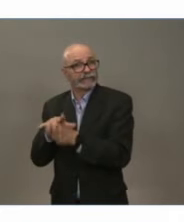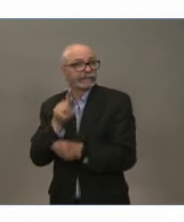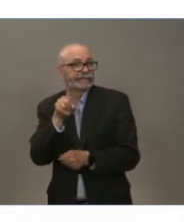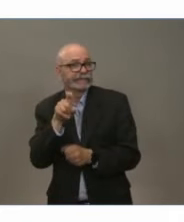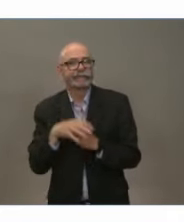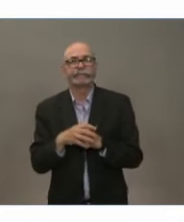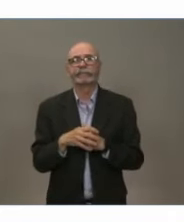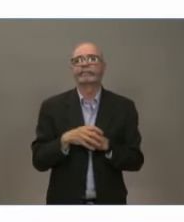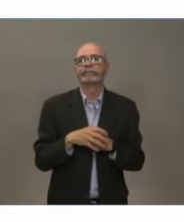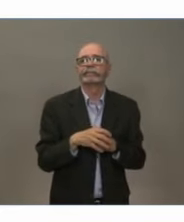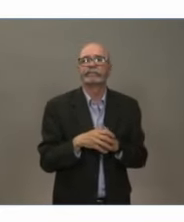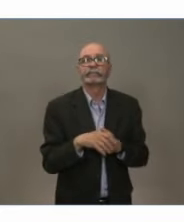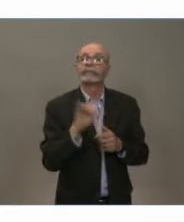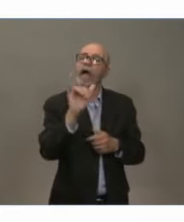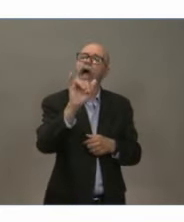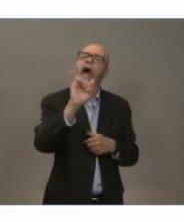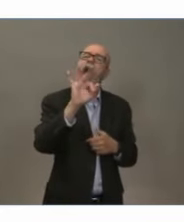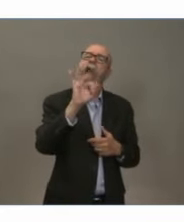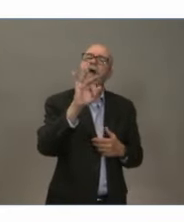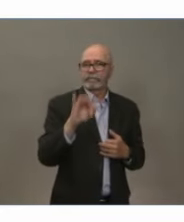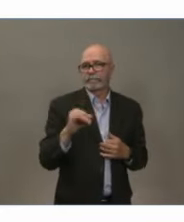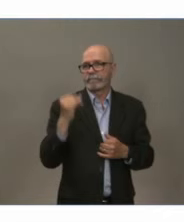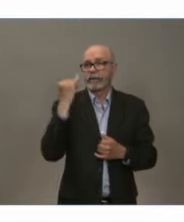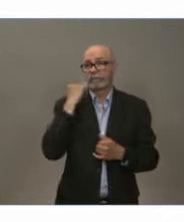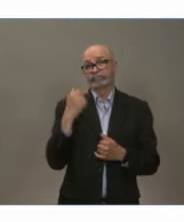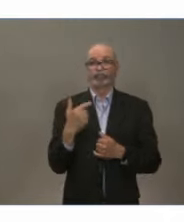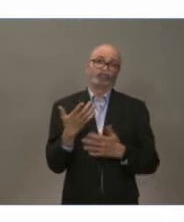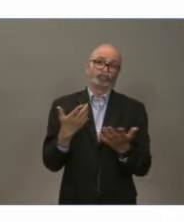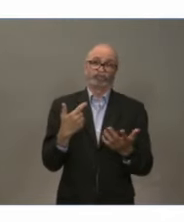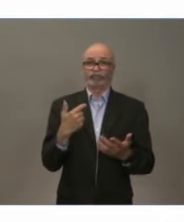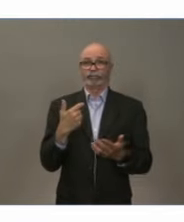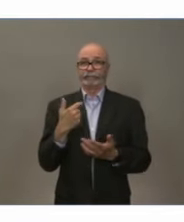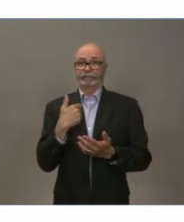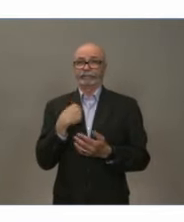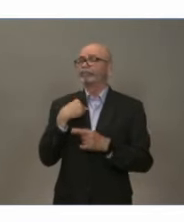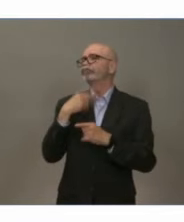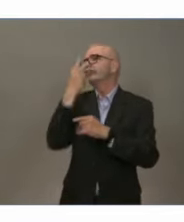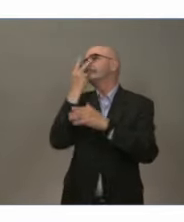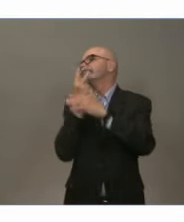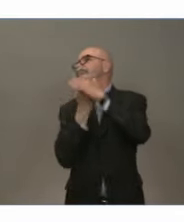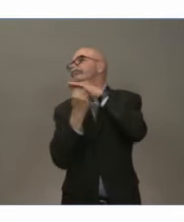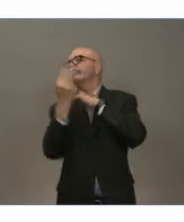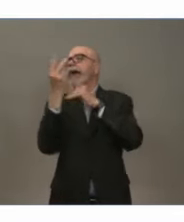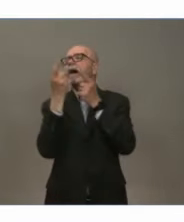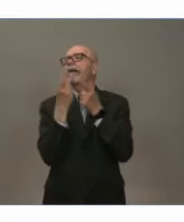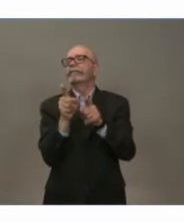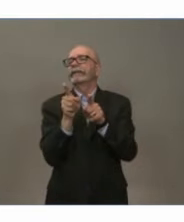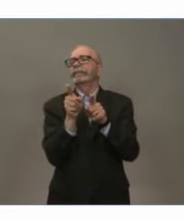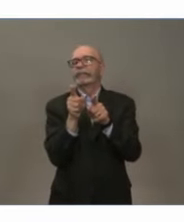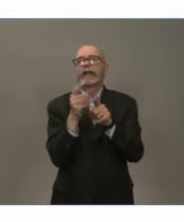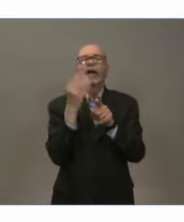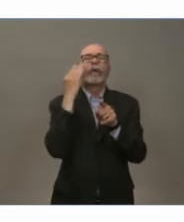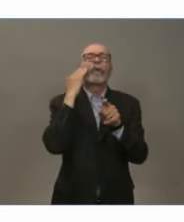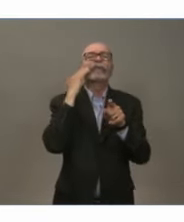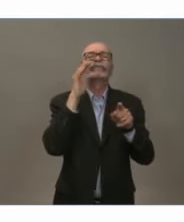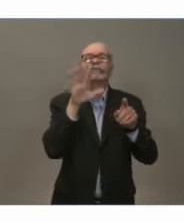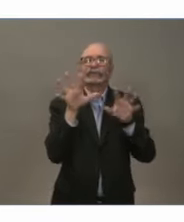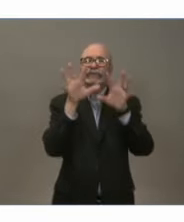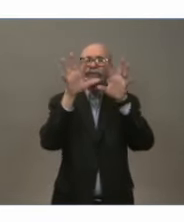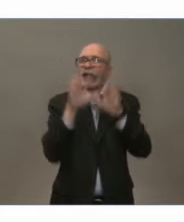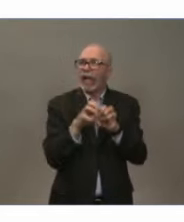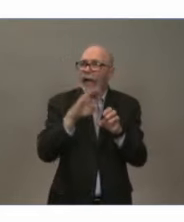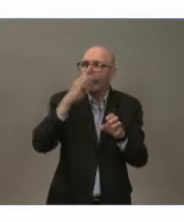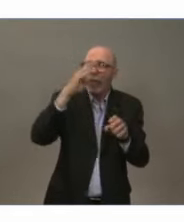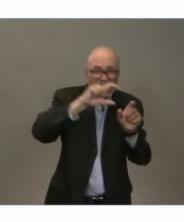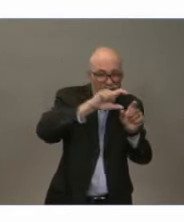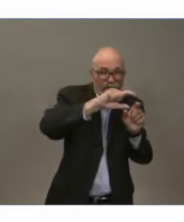said, if we stay within the numbers that are projected in the dark blue curve,